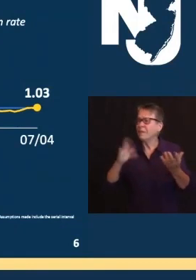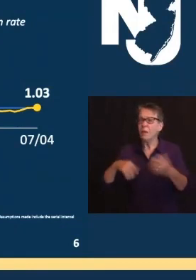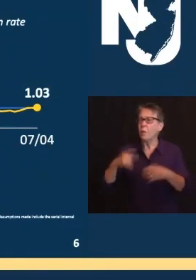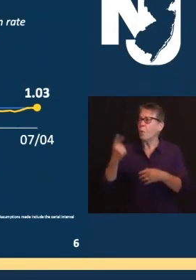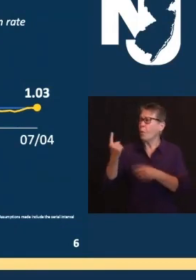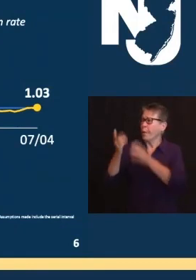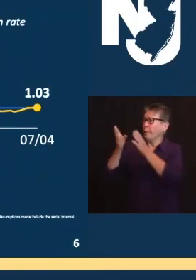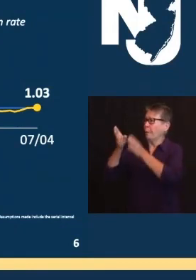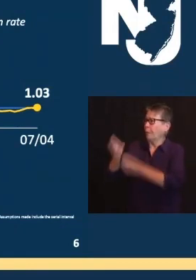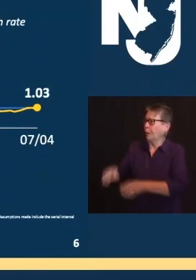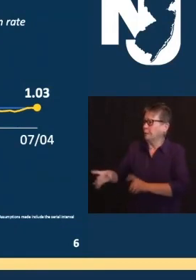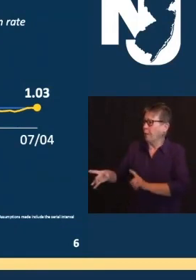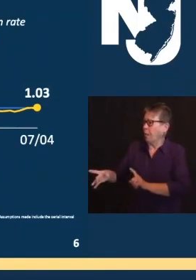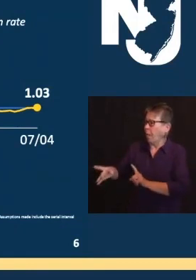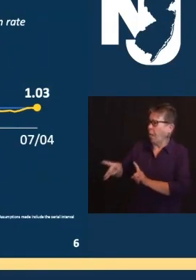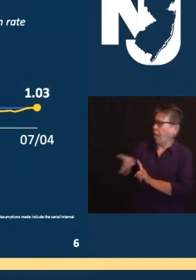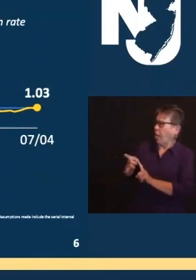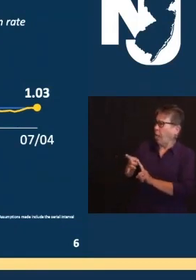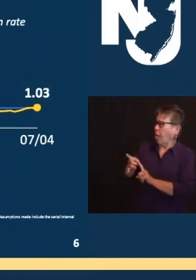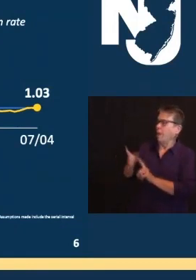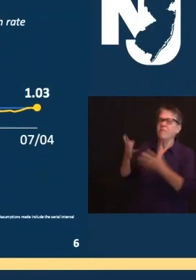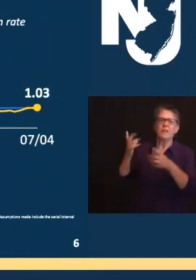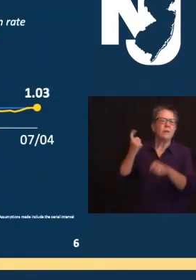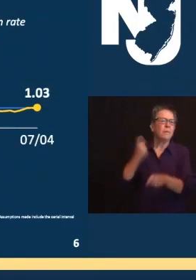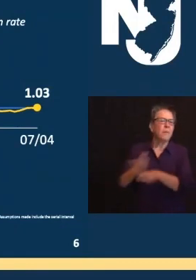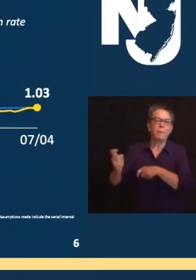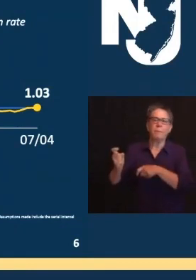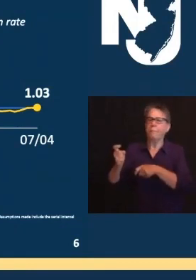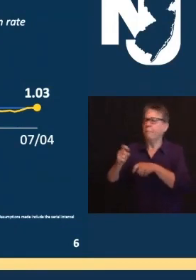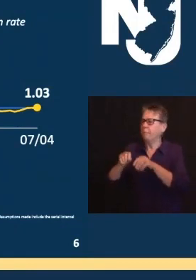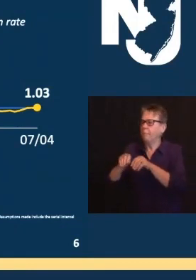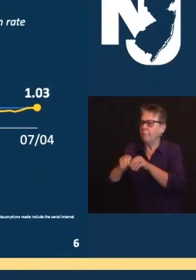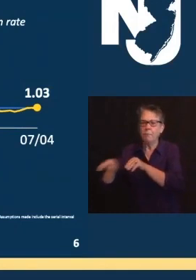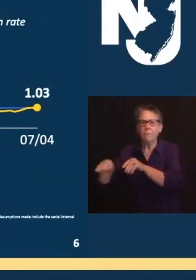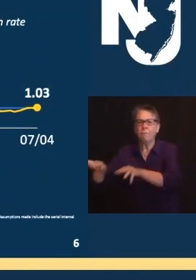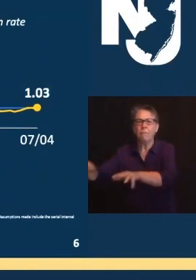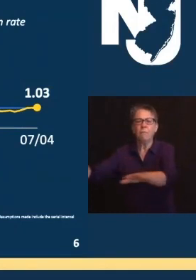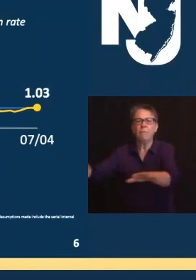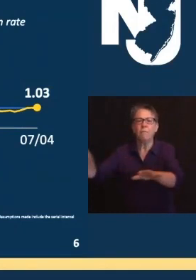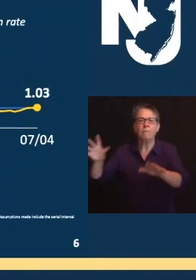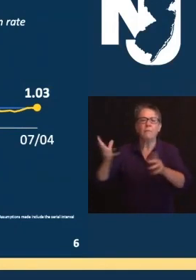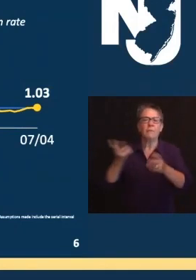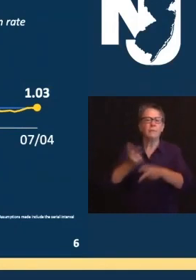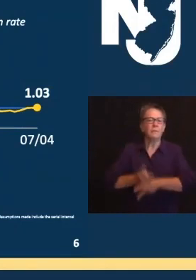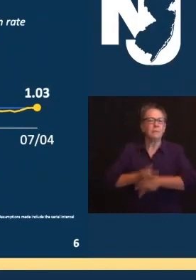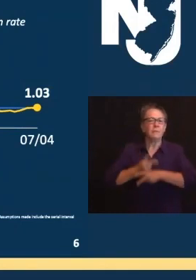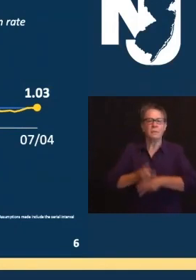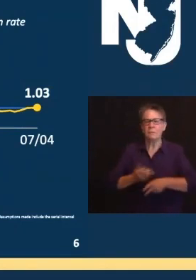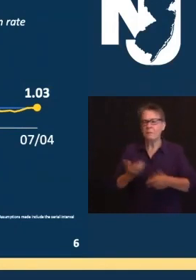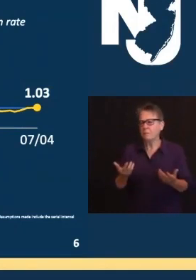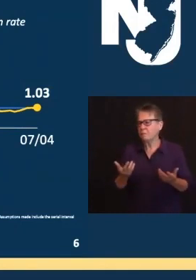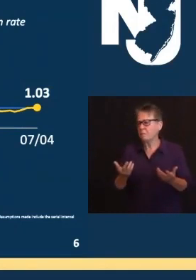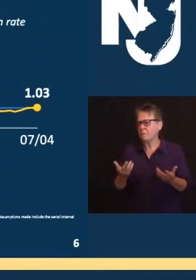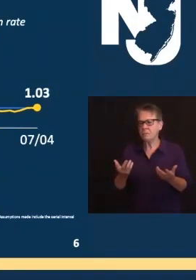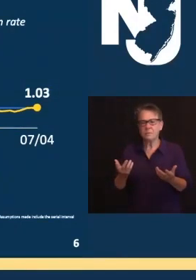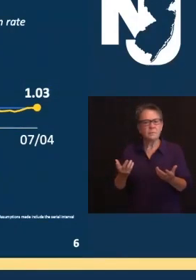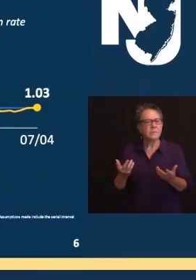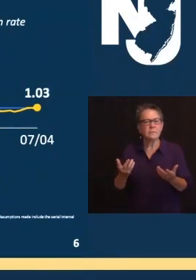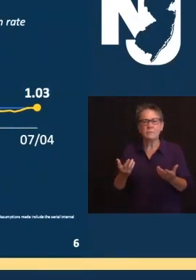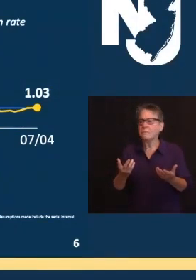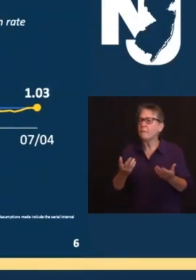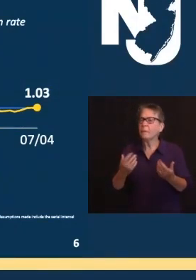down our road back. I do not want to have to hit another pause on our restart because a small number of New Jerseyans are being irresponsible